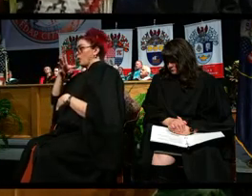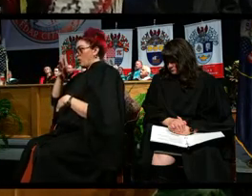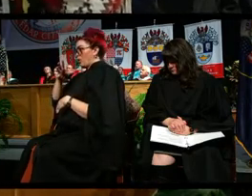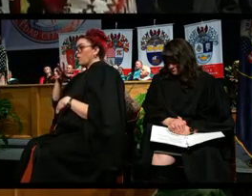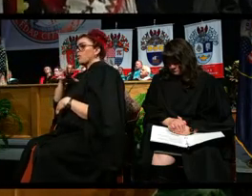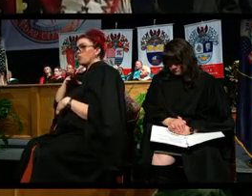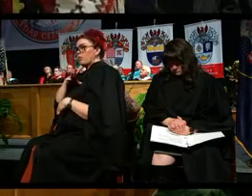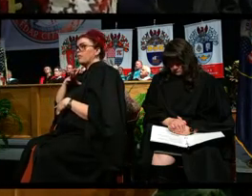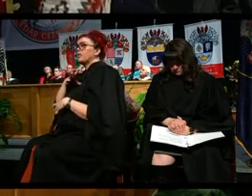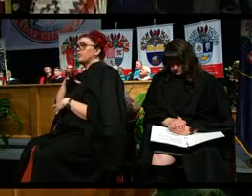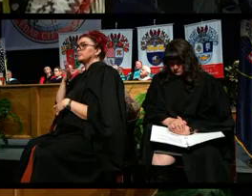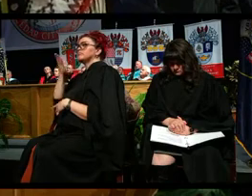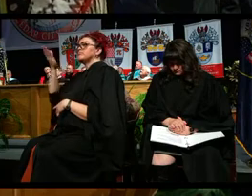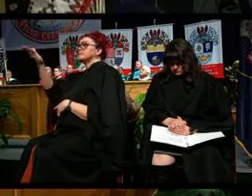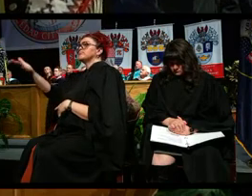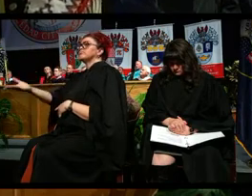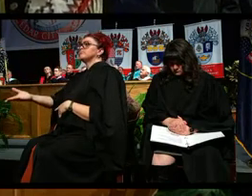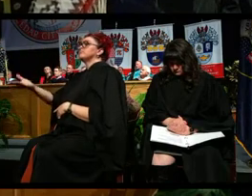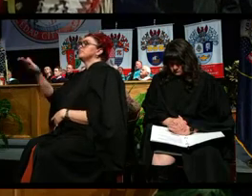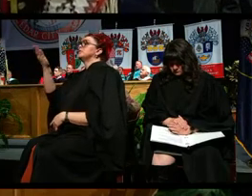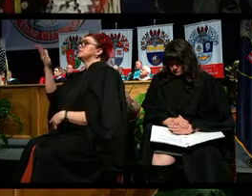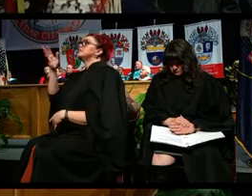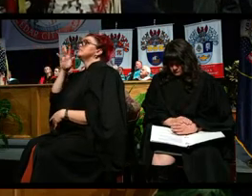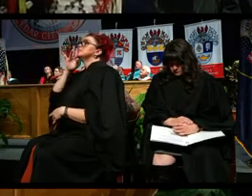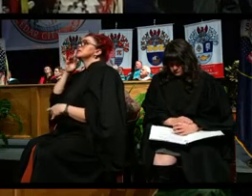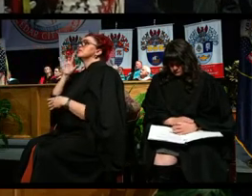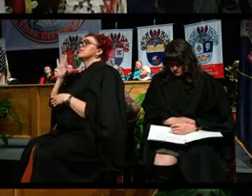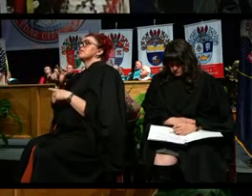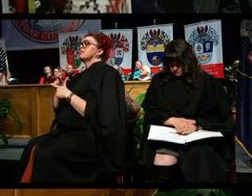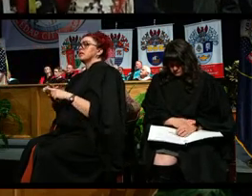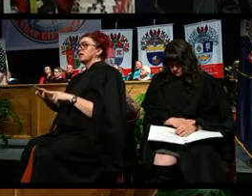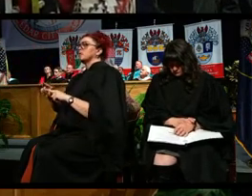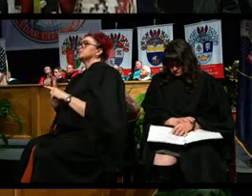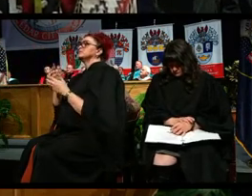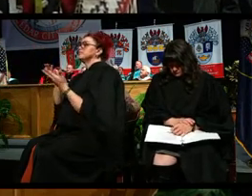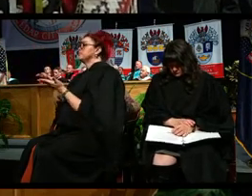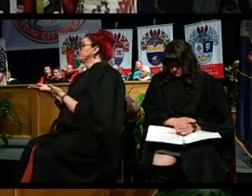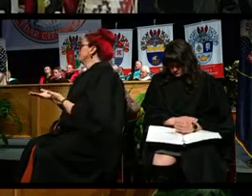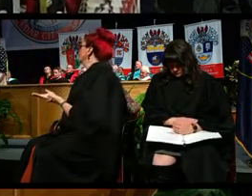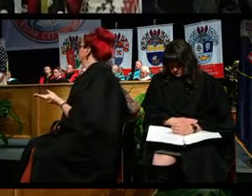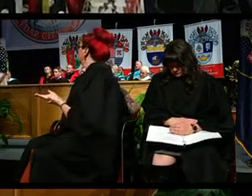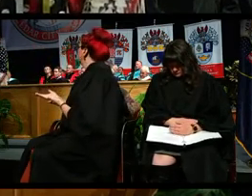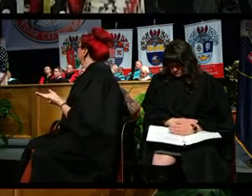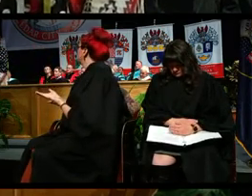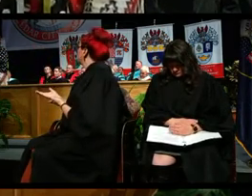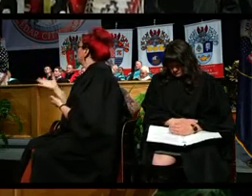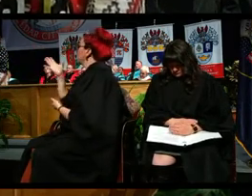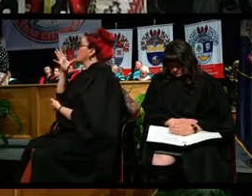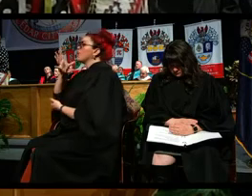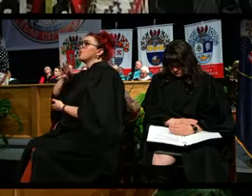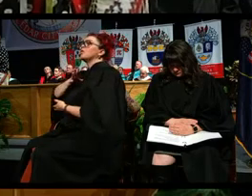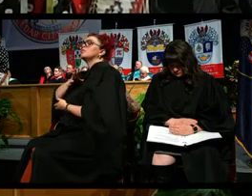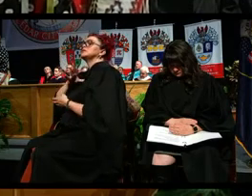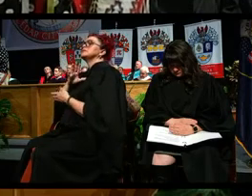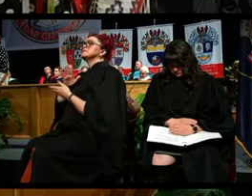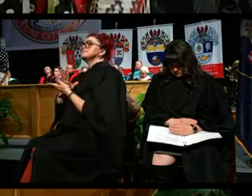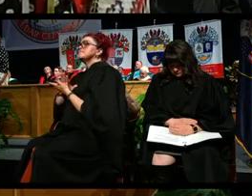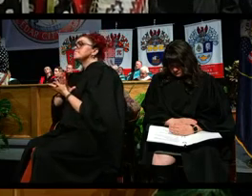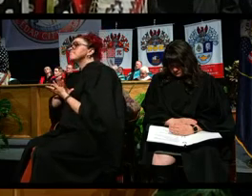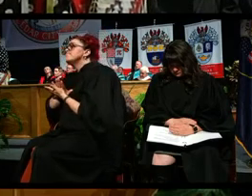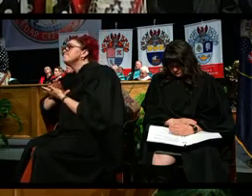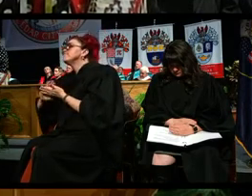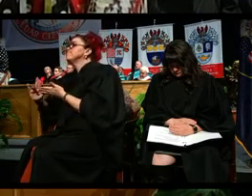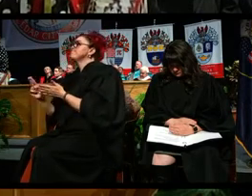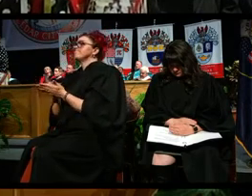one, Emeakang, Mavukuyang, Meroyang, the woman who is sacred, who gives